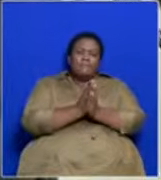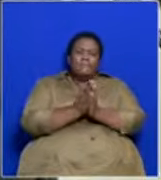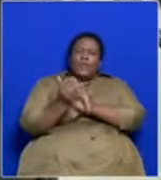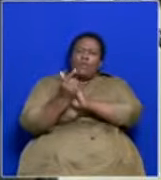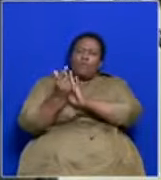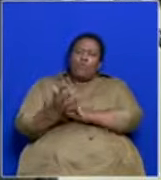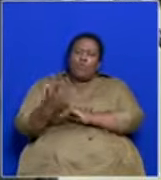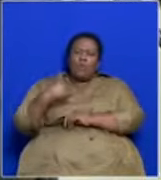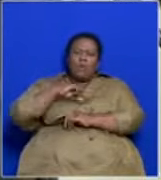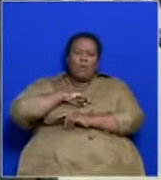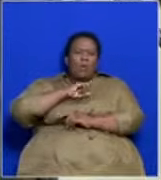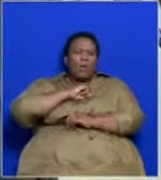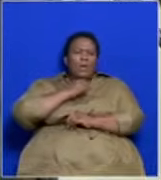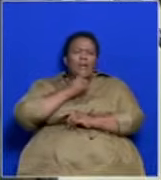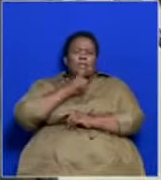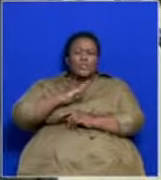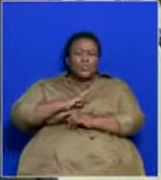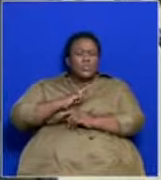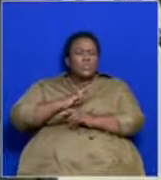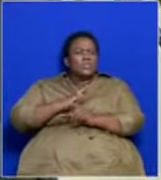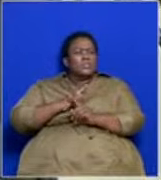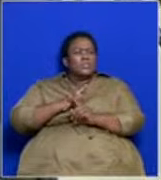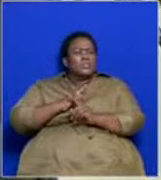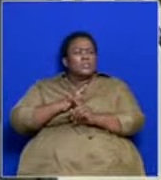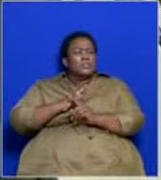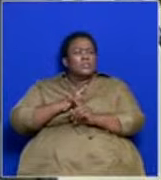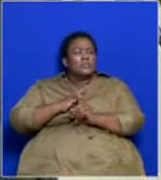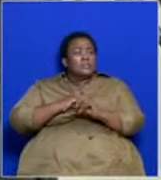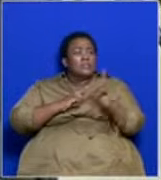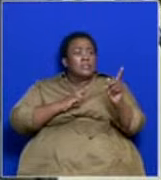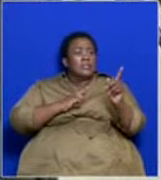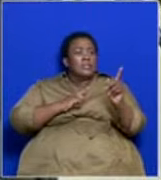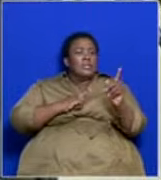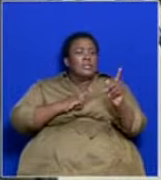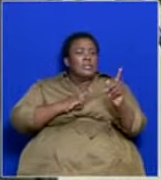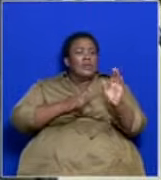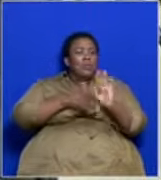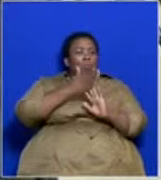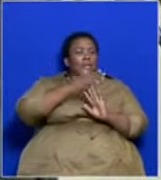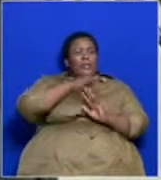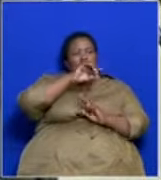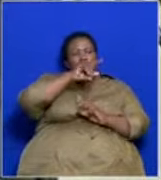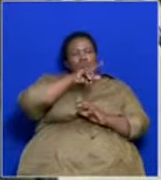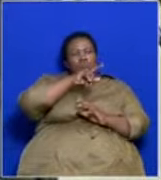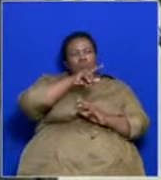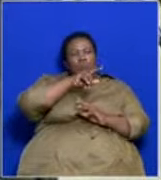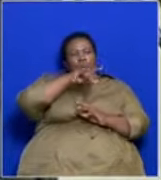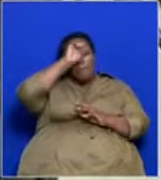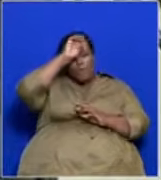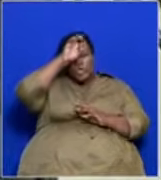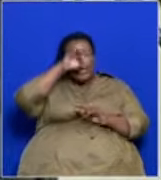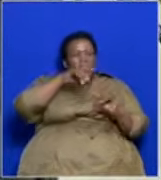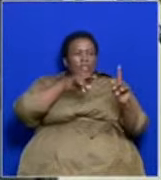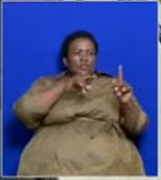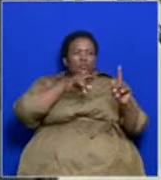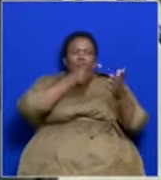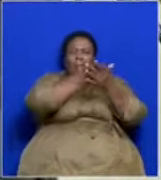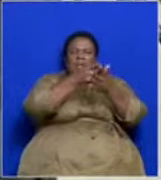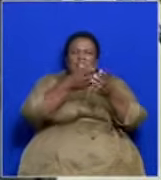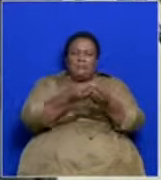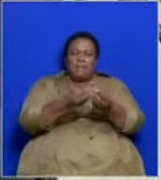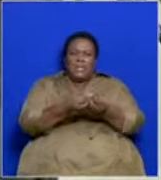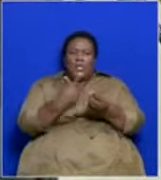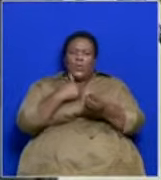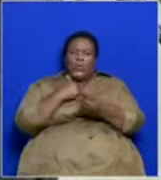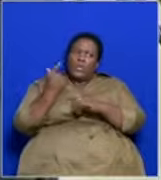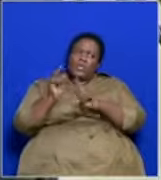he went to Boxburg to stock something. We went together with the advocate to